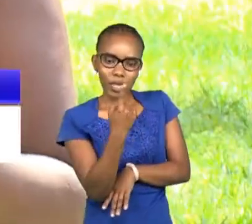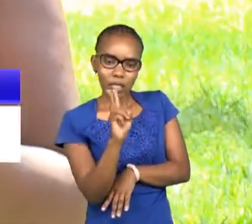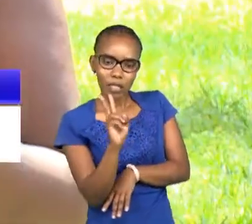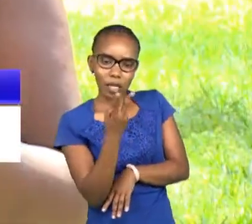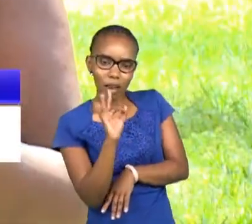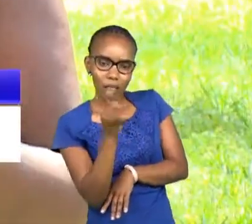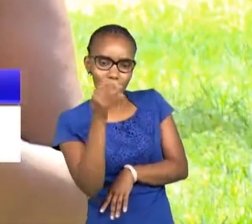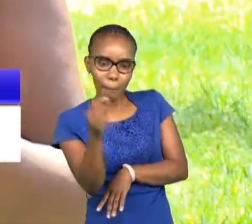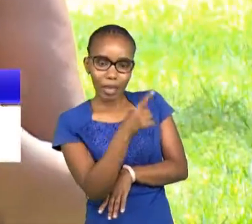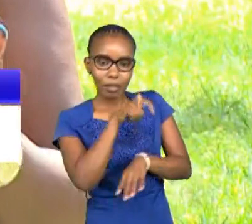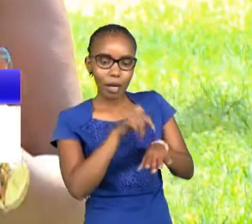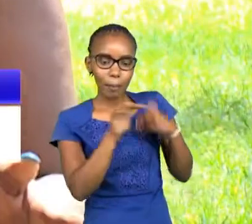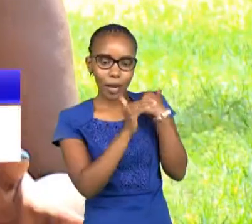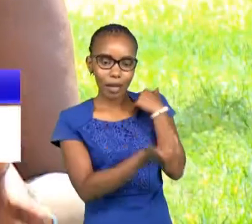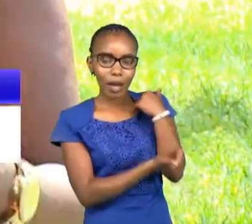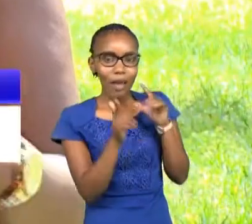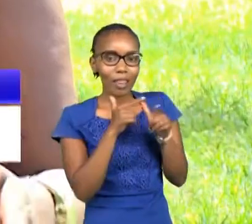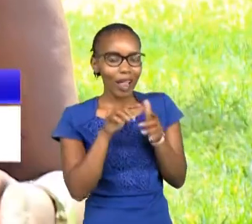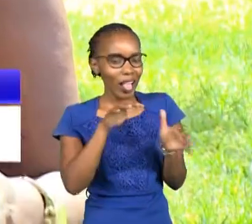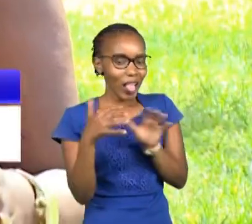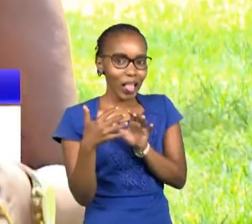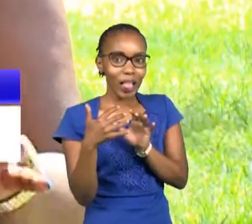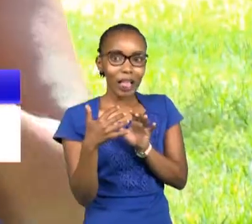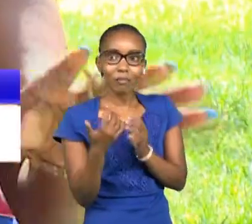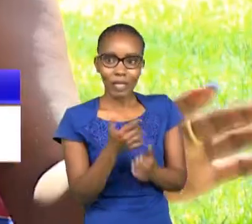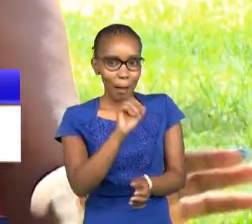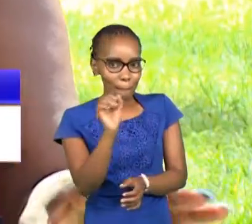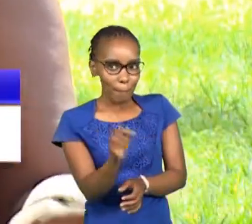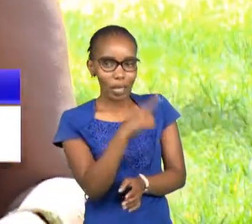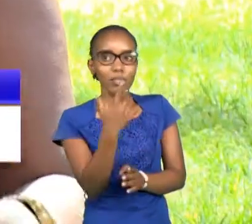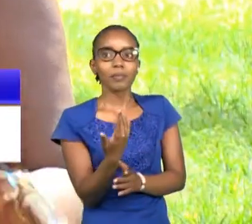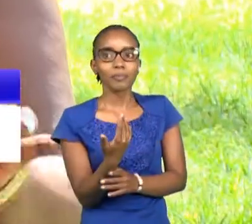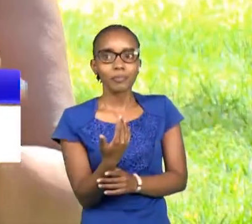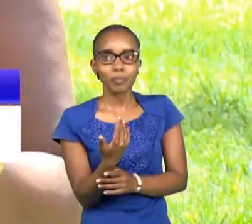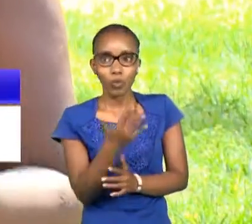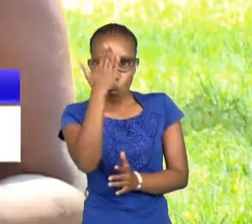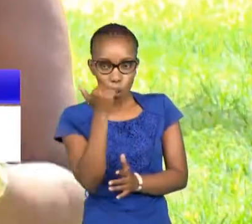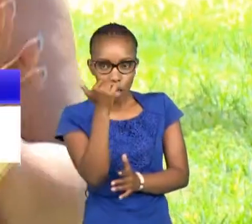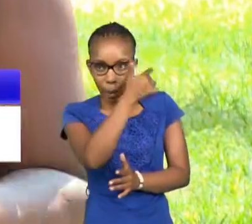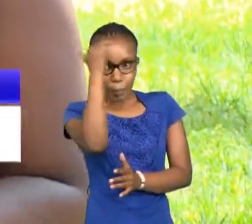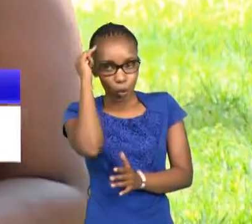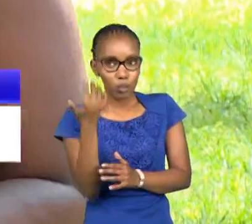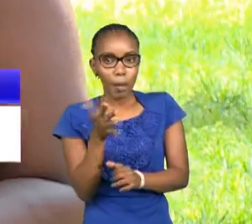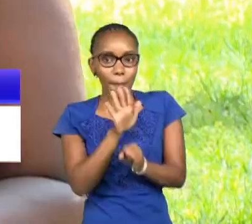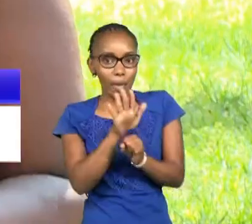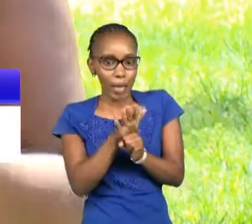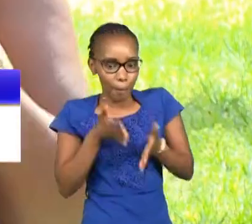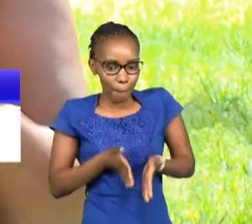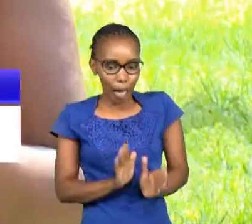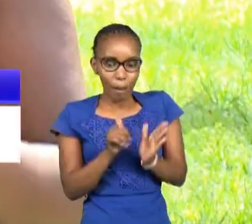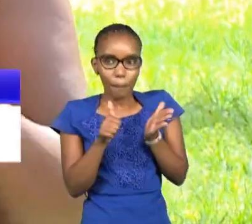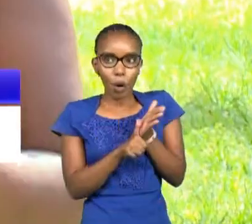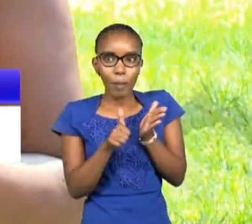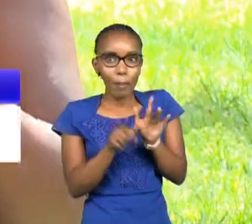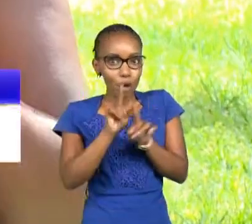most crucial trimester when you're giving in the whole pregnancy journey, because most birth defects, and